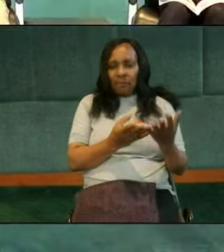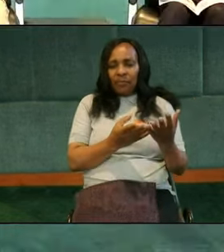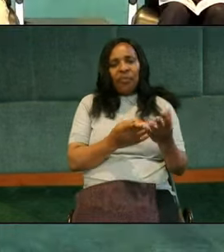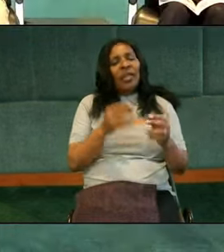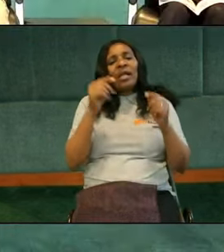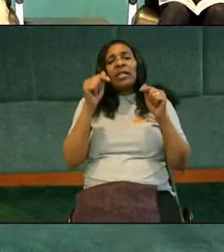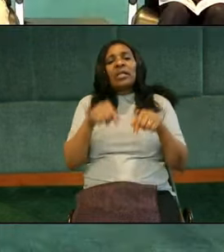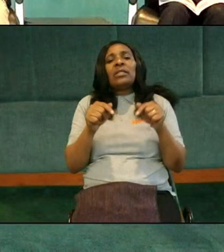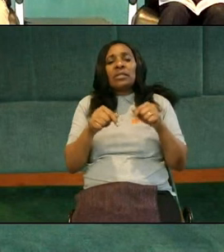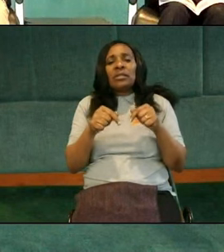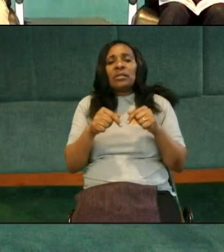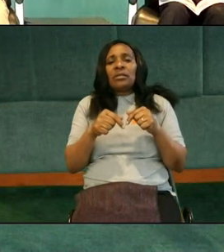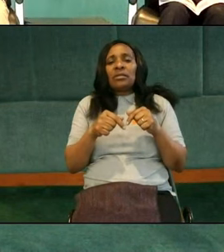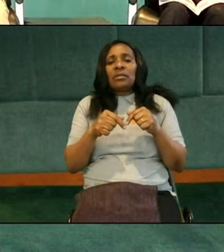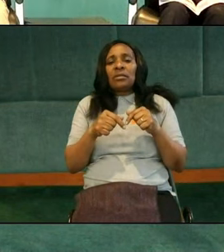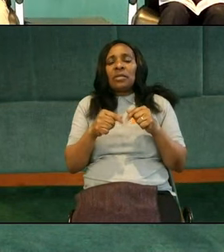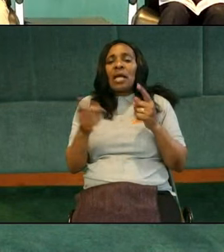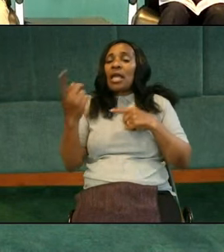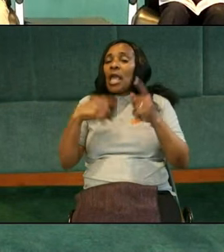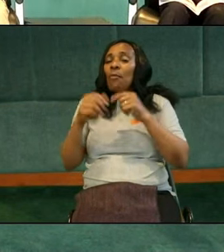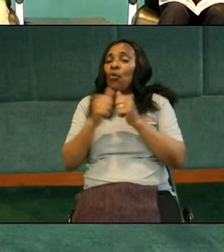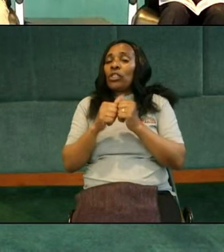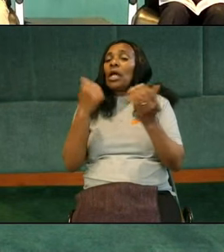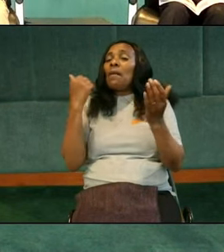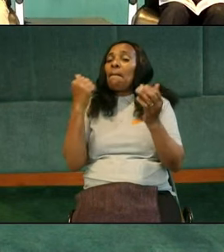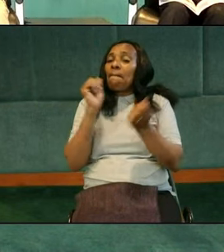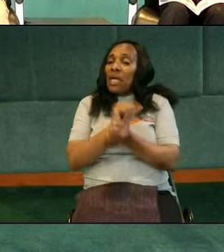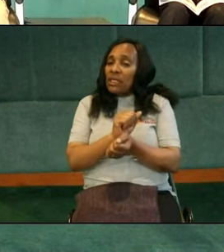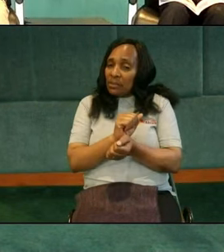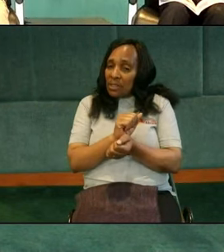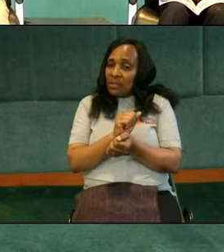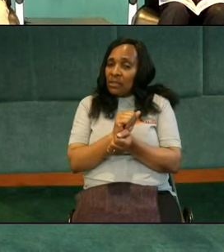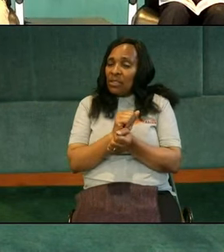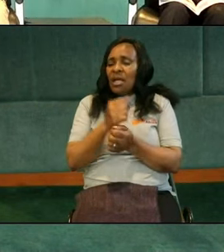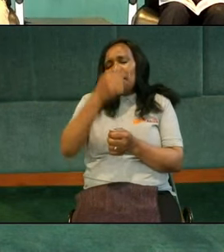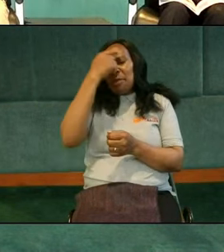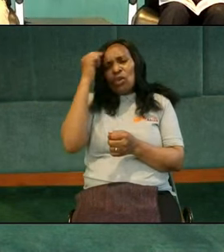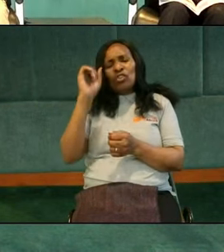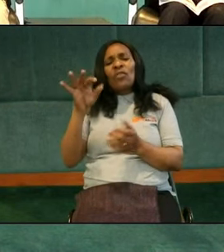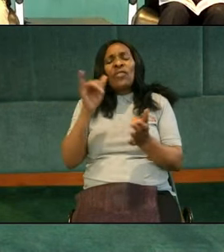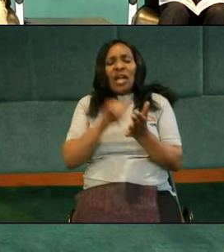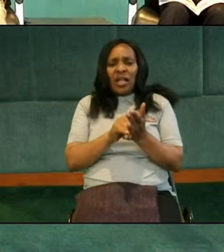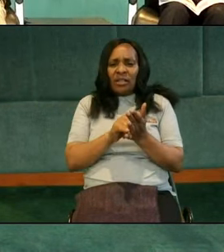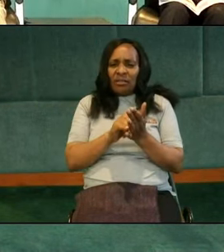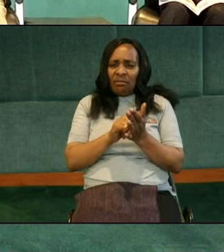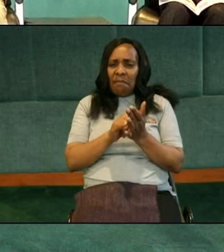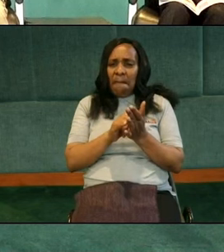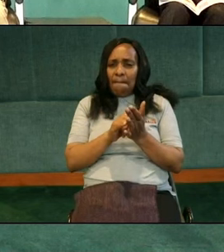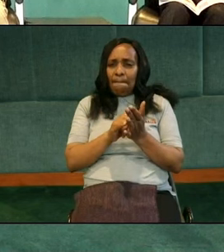this came with consequences. So because of that,